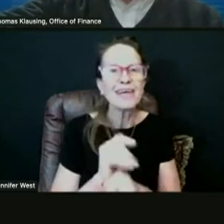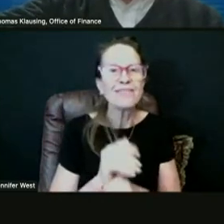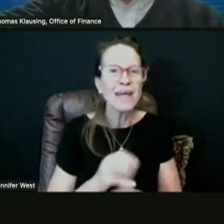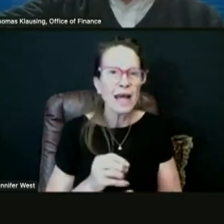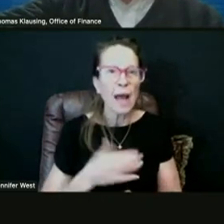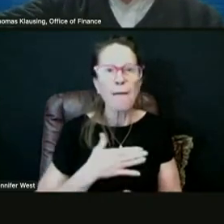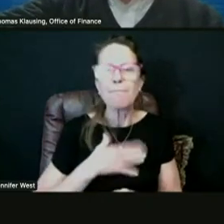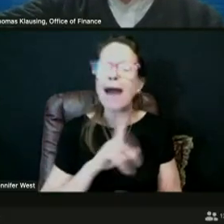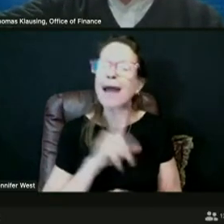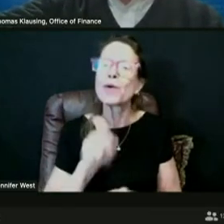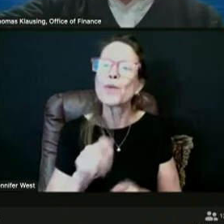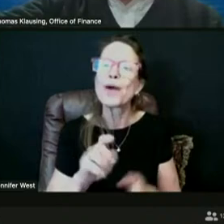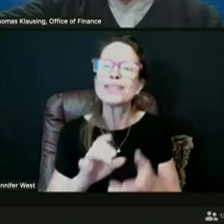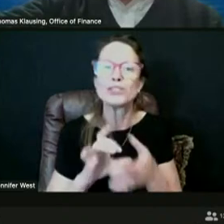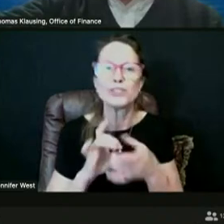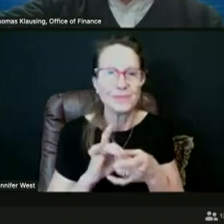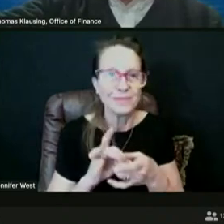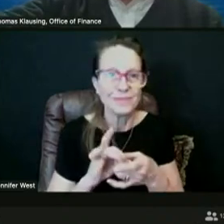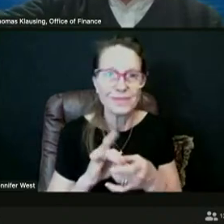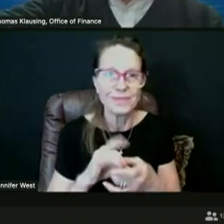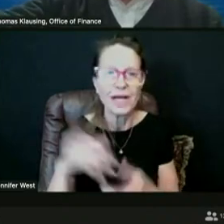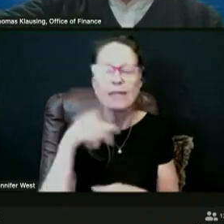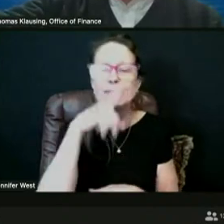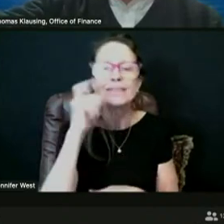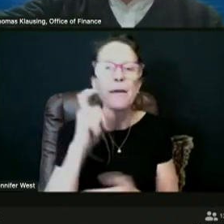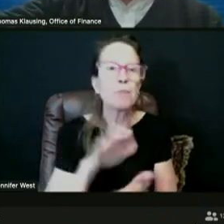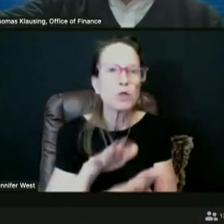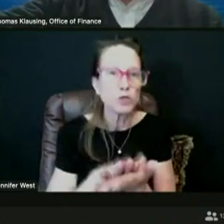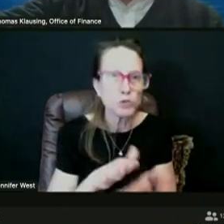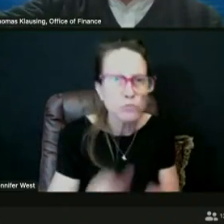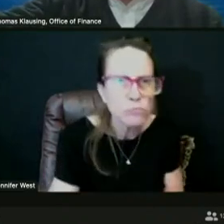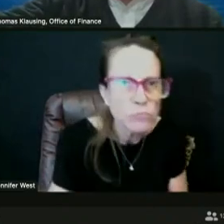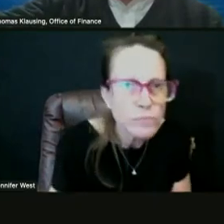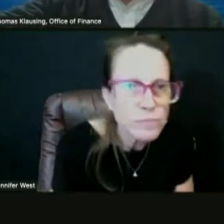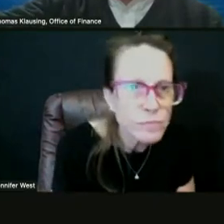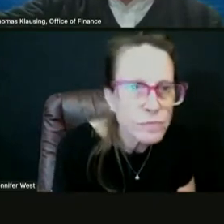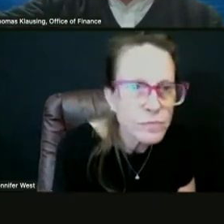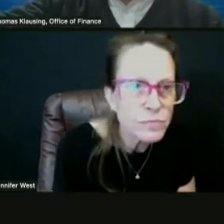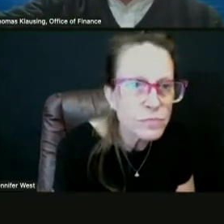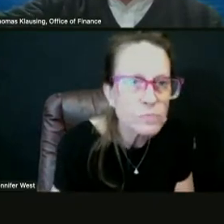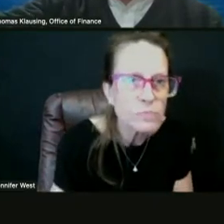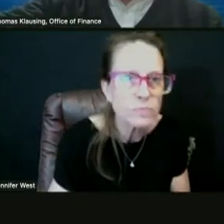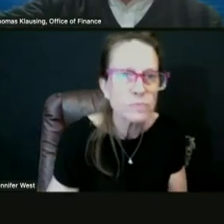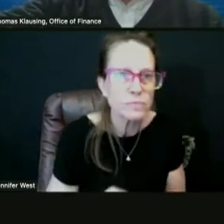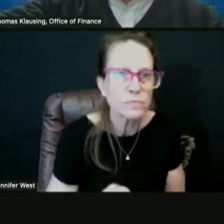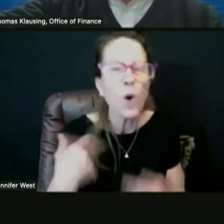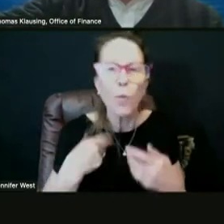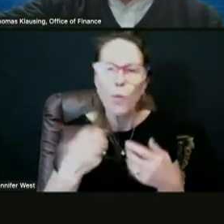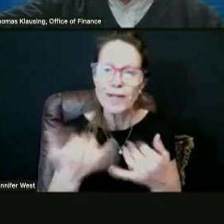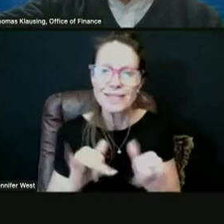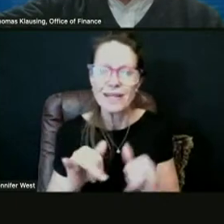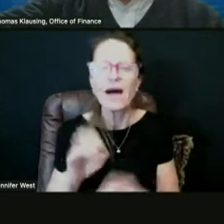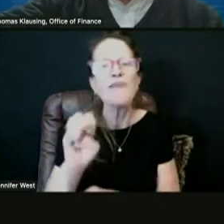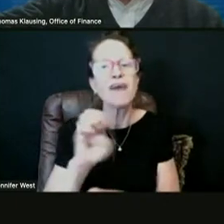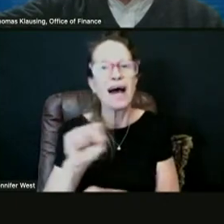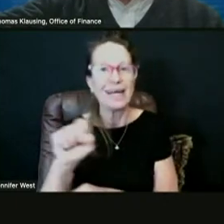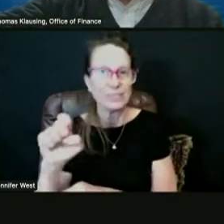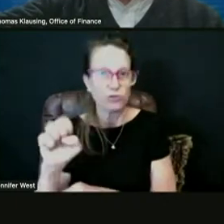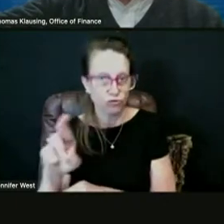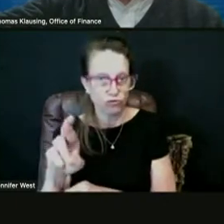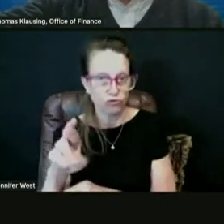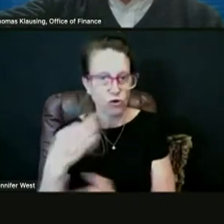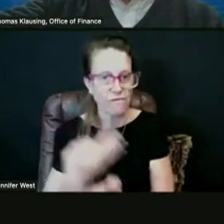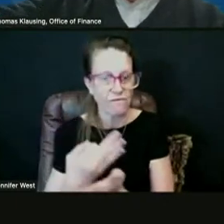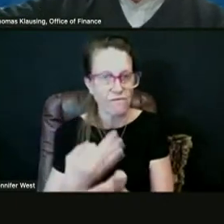has to do with summer school options. So since we still have ESSER funds, I would like to know how we are